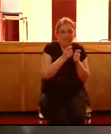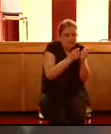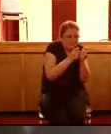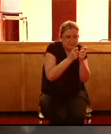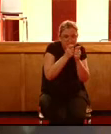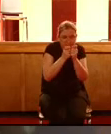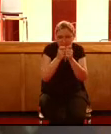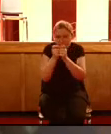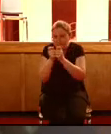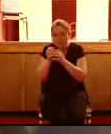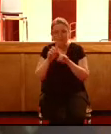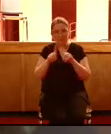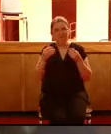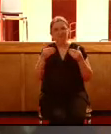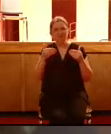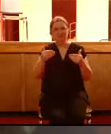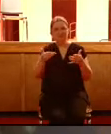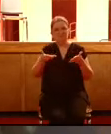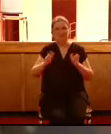do their job.